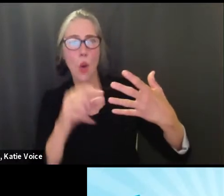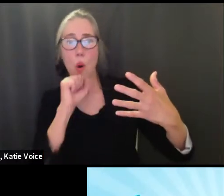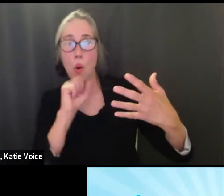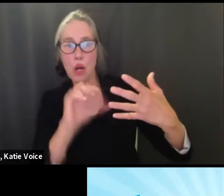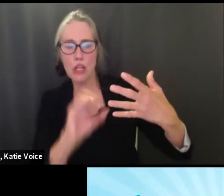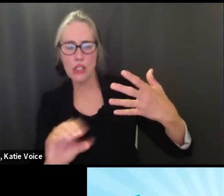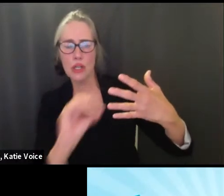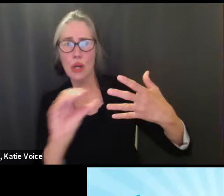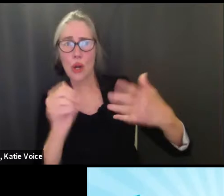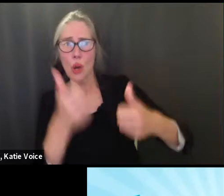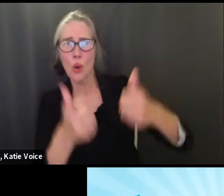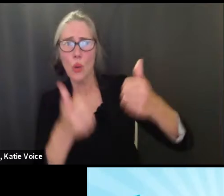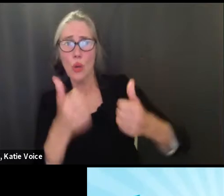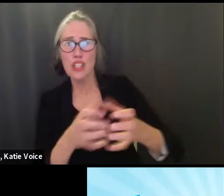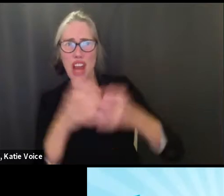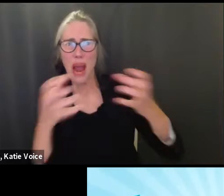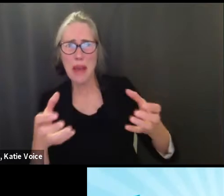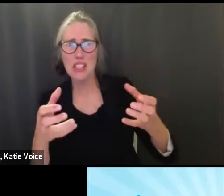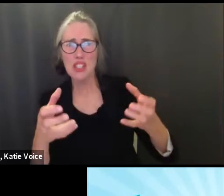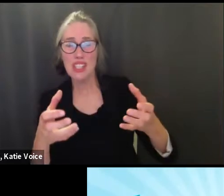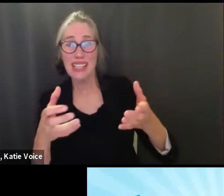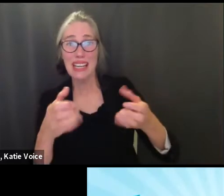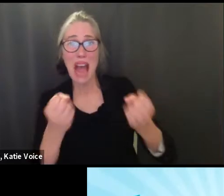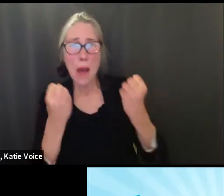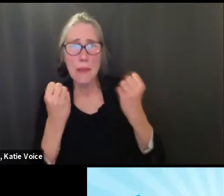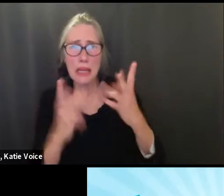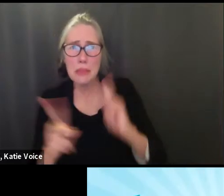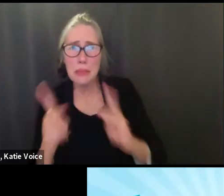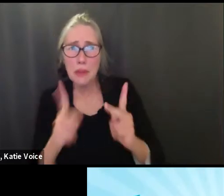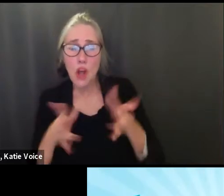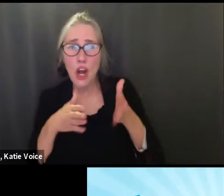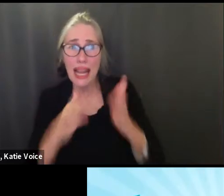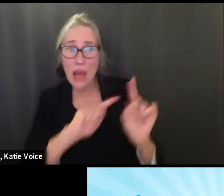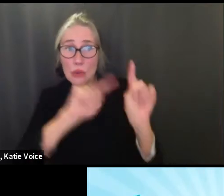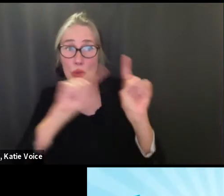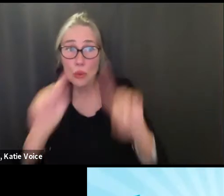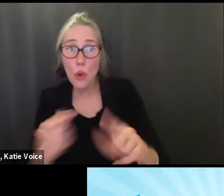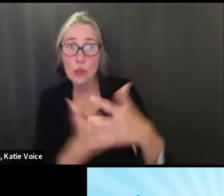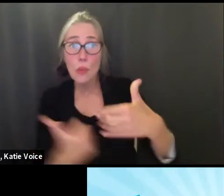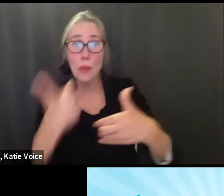of capacity is allowed at the promotions and the graduations?